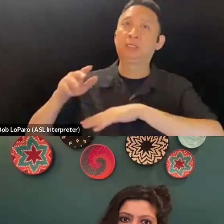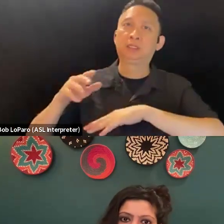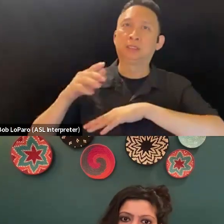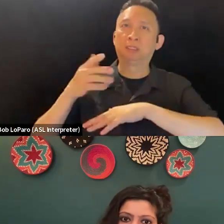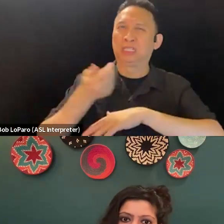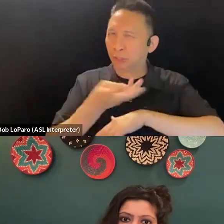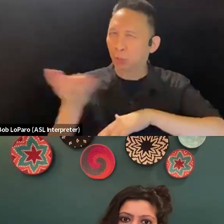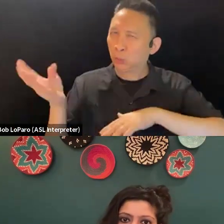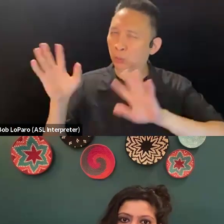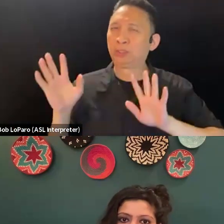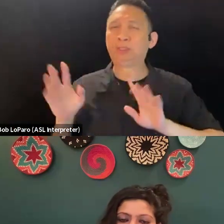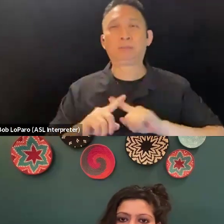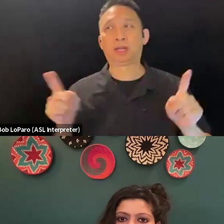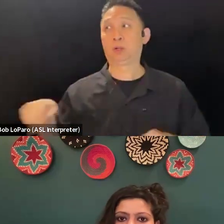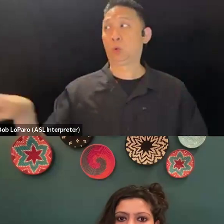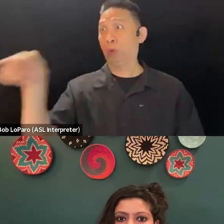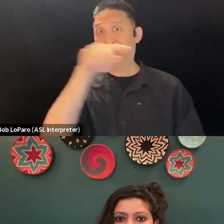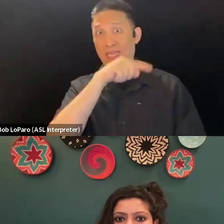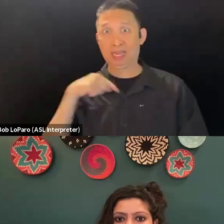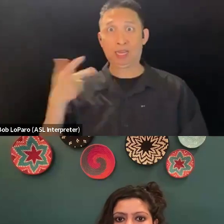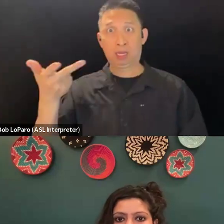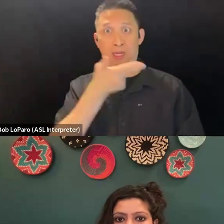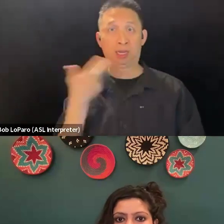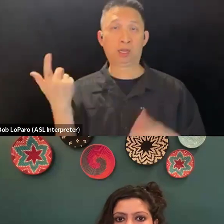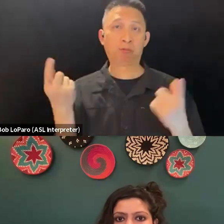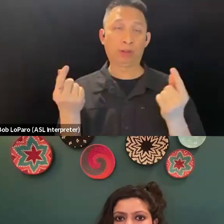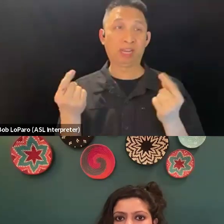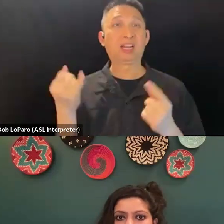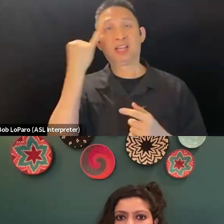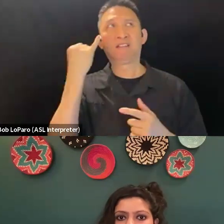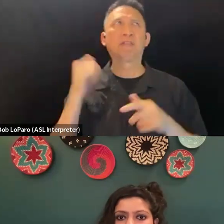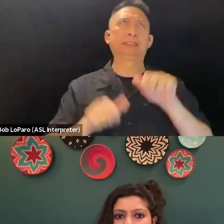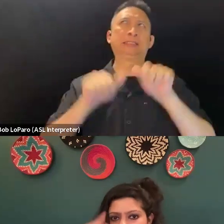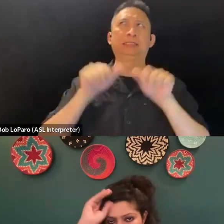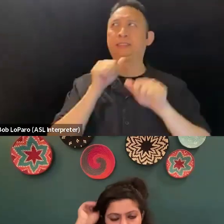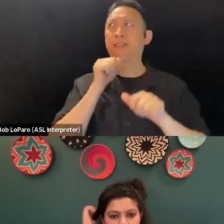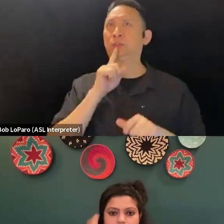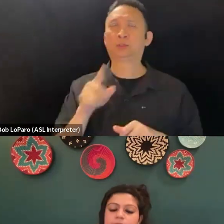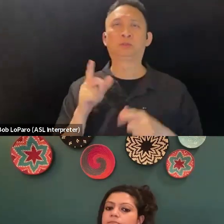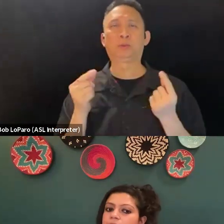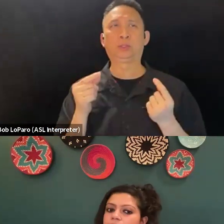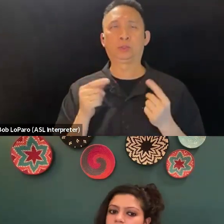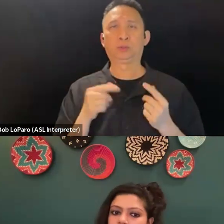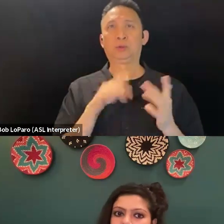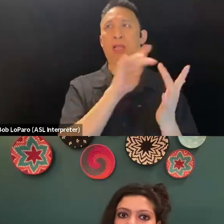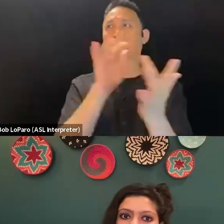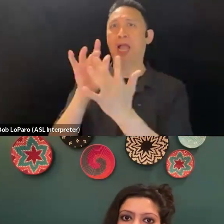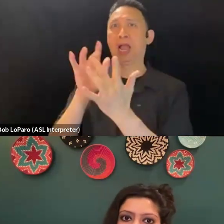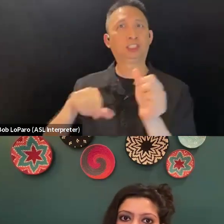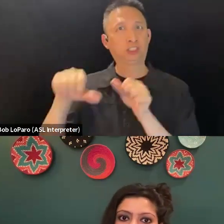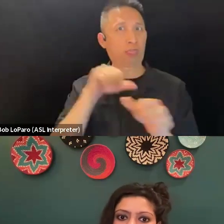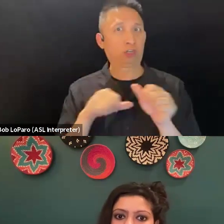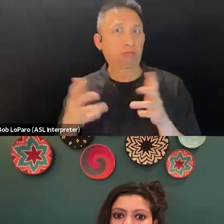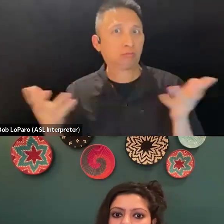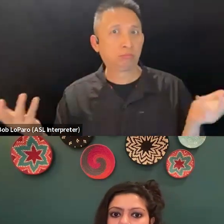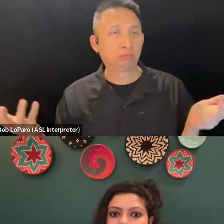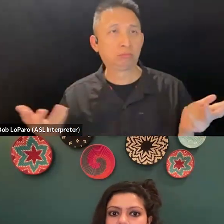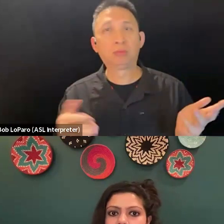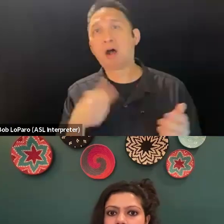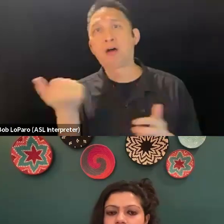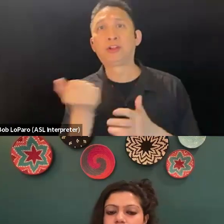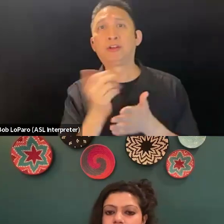of questions from a lot of people, but oof, so many things. Thank you guys. I have a lot of reflections in my mind, but I